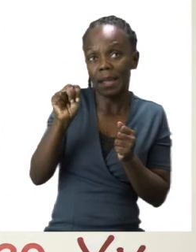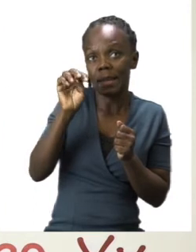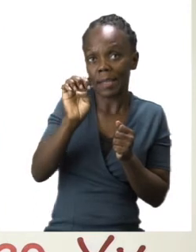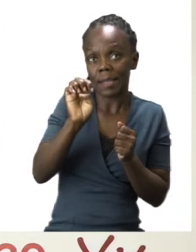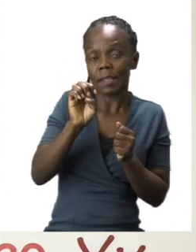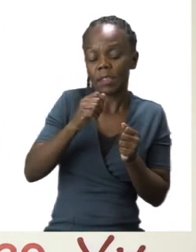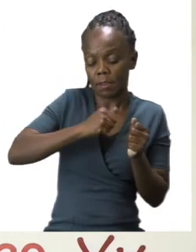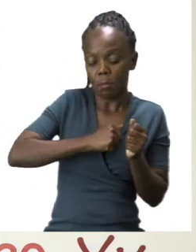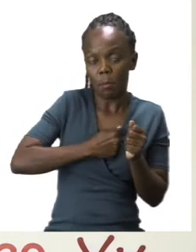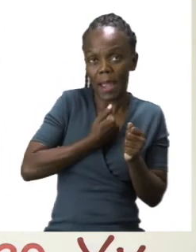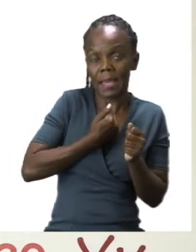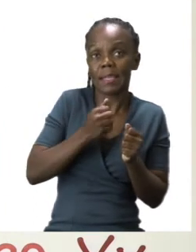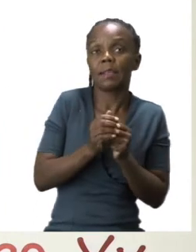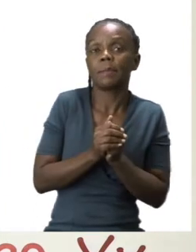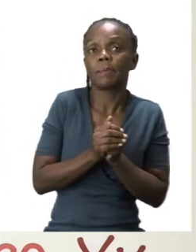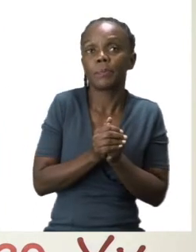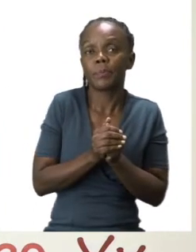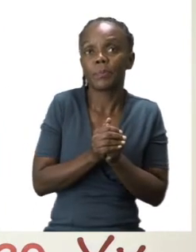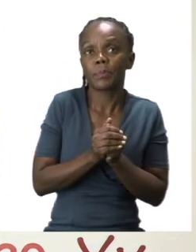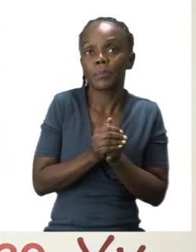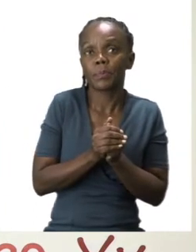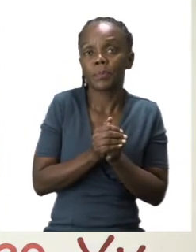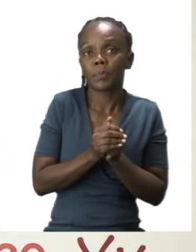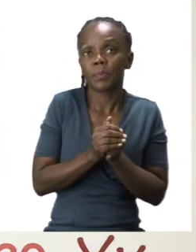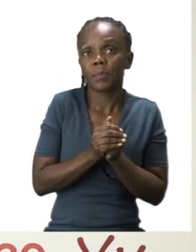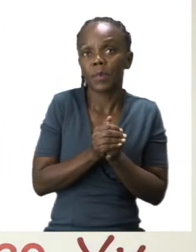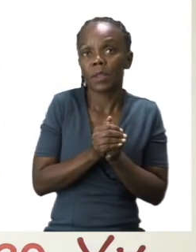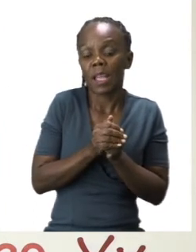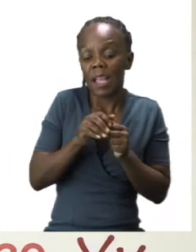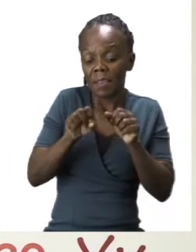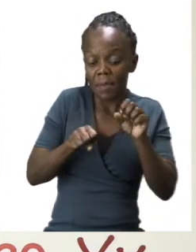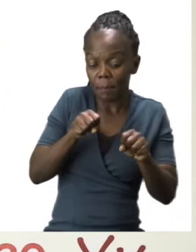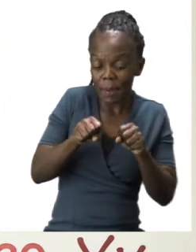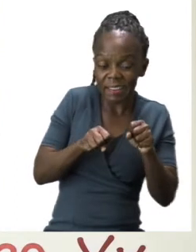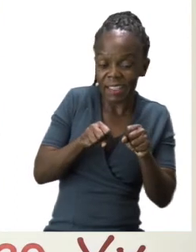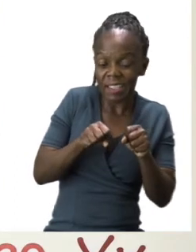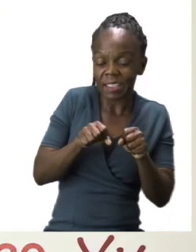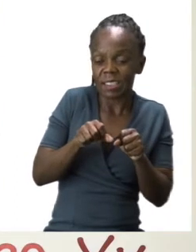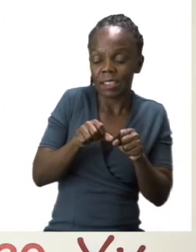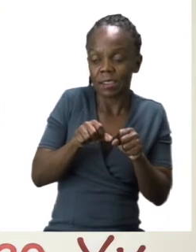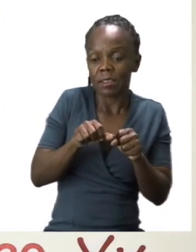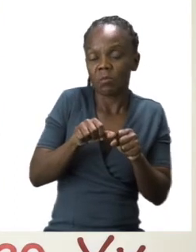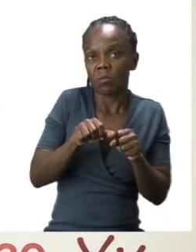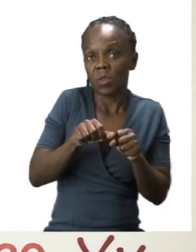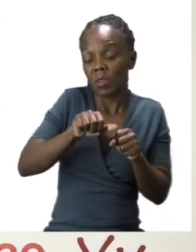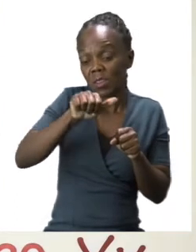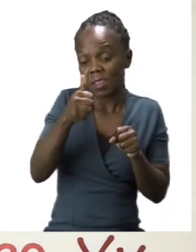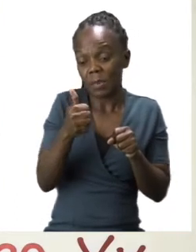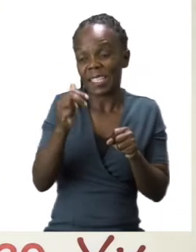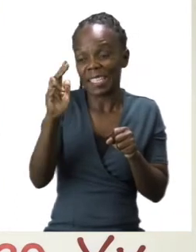mine. Very good. If the bicycle belongs to someone else, we